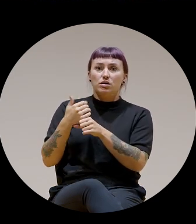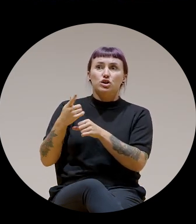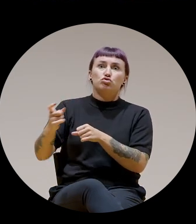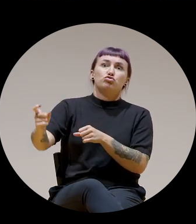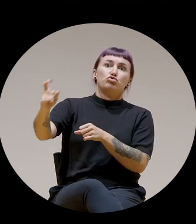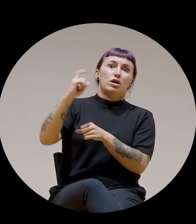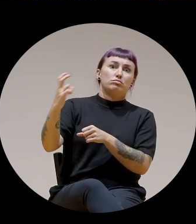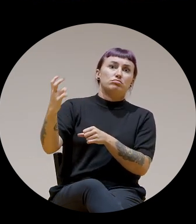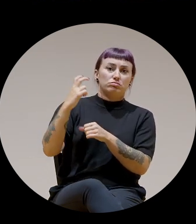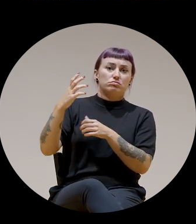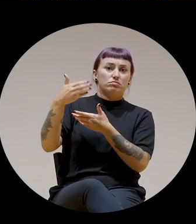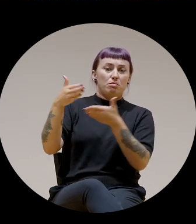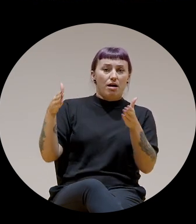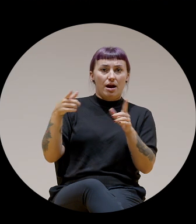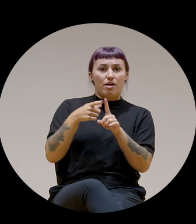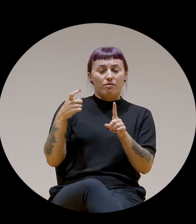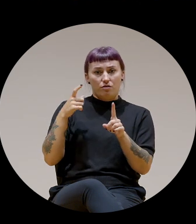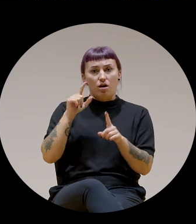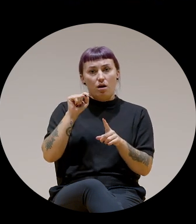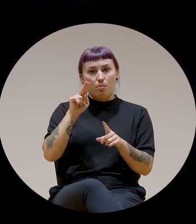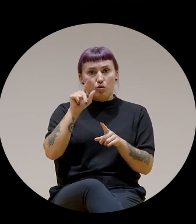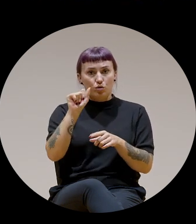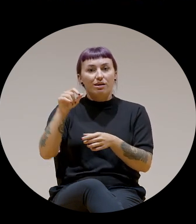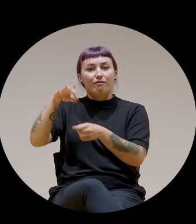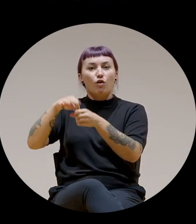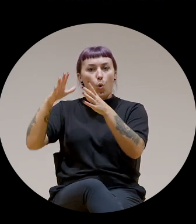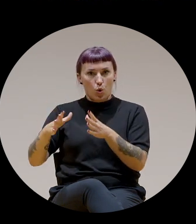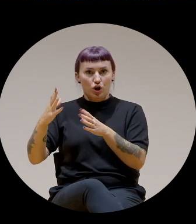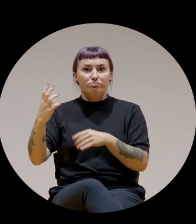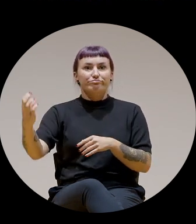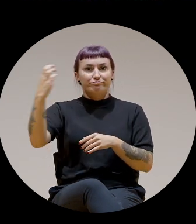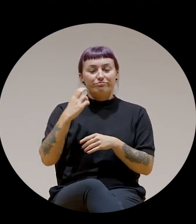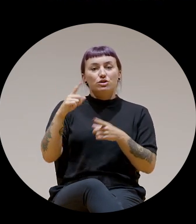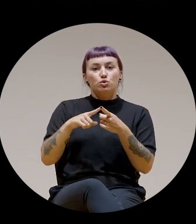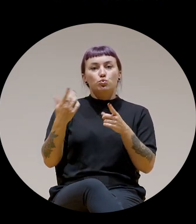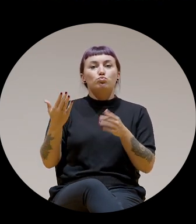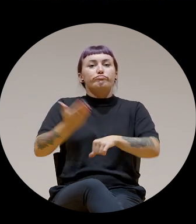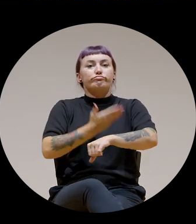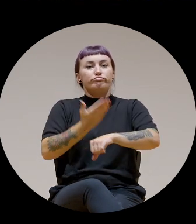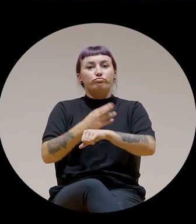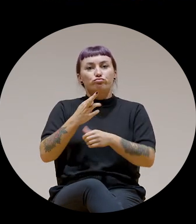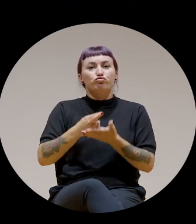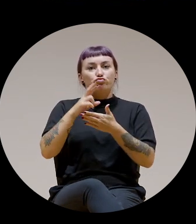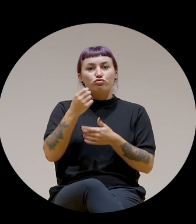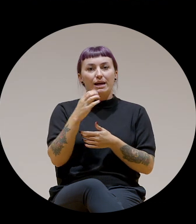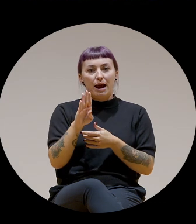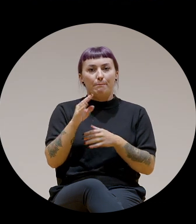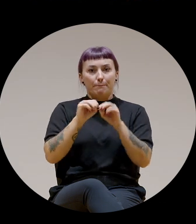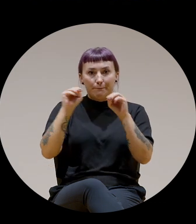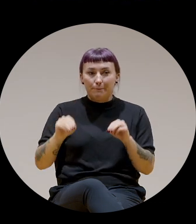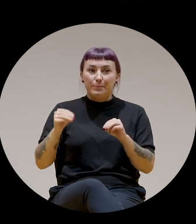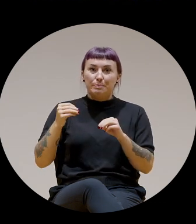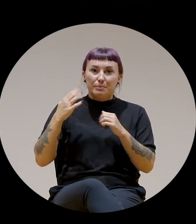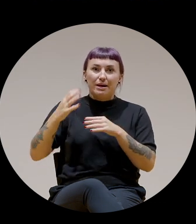very generous package from the voters of Tulsa to rehab the museum. Over